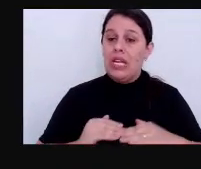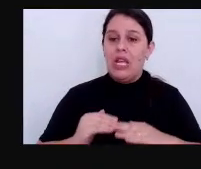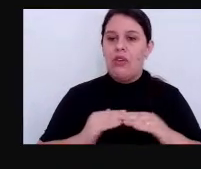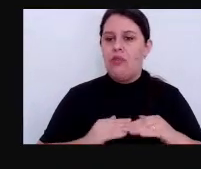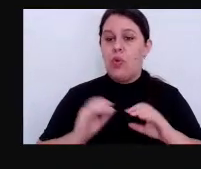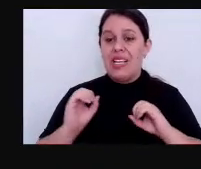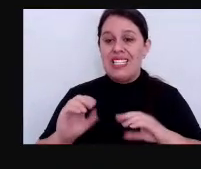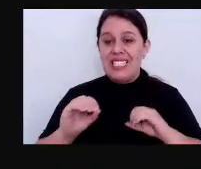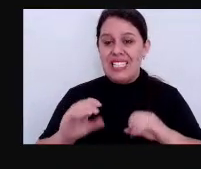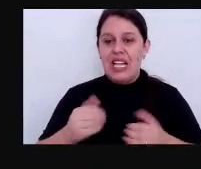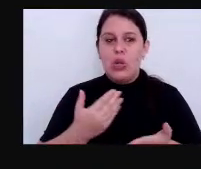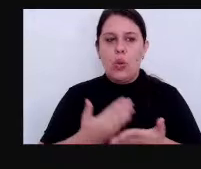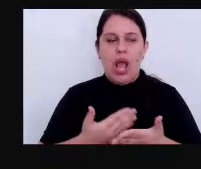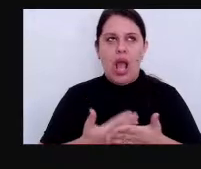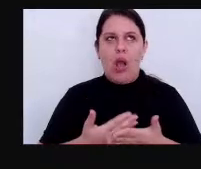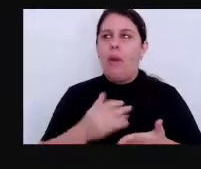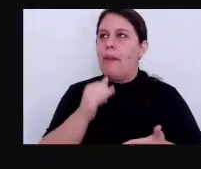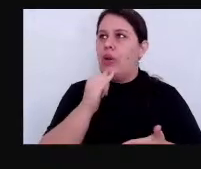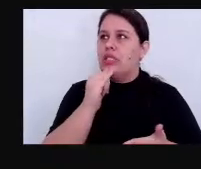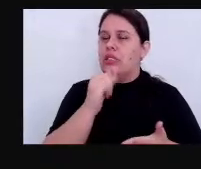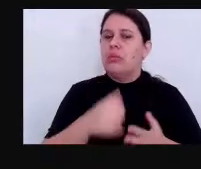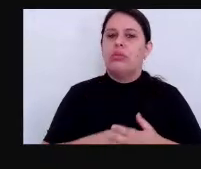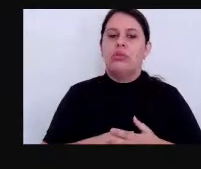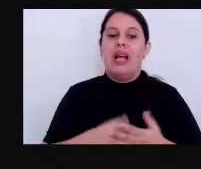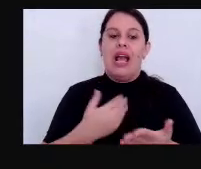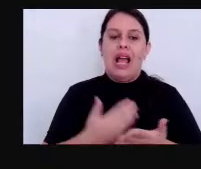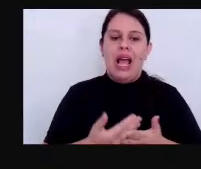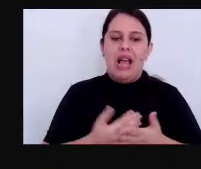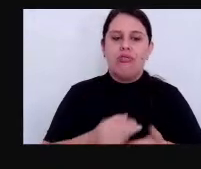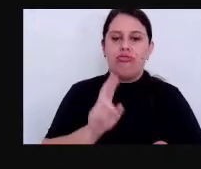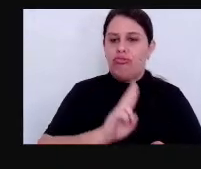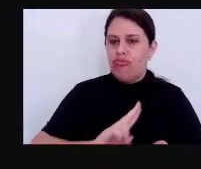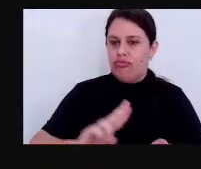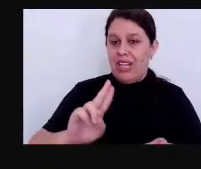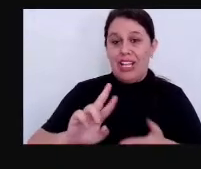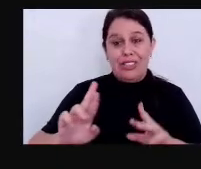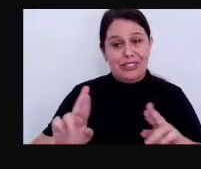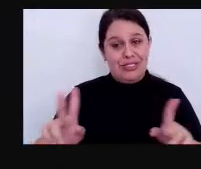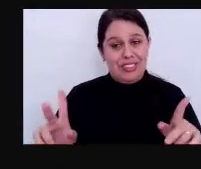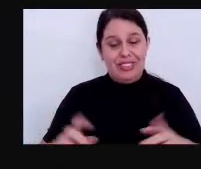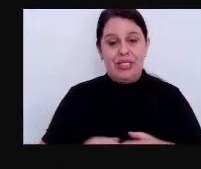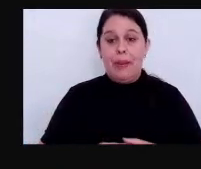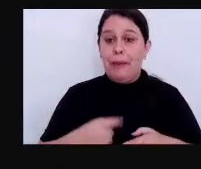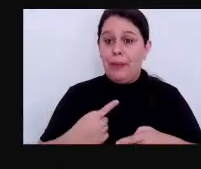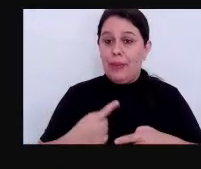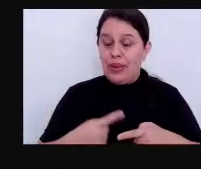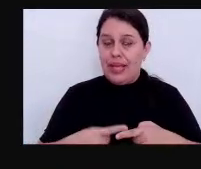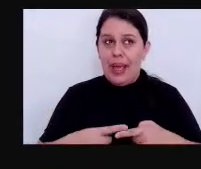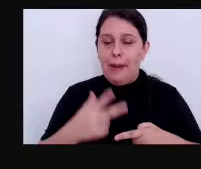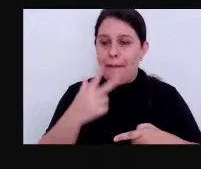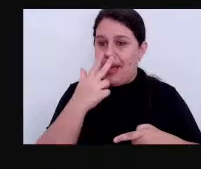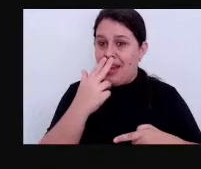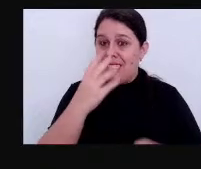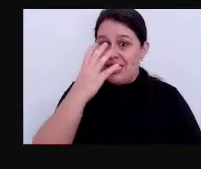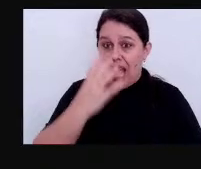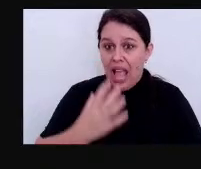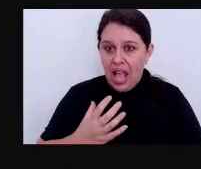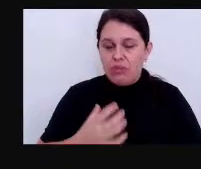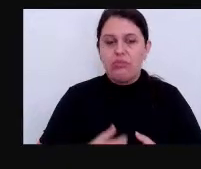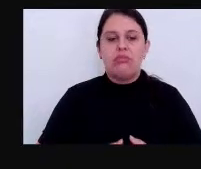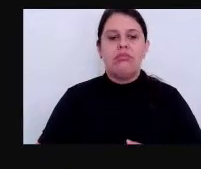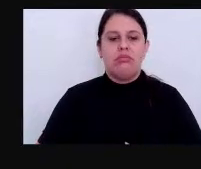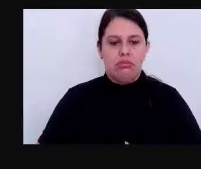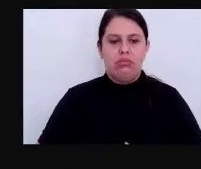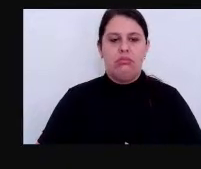We teach at university level, and there it can be a real issue. But I also think that university students